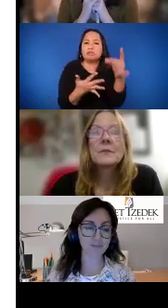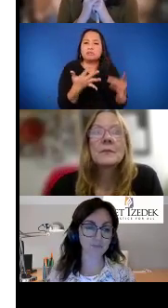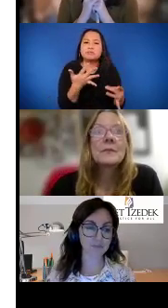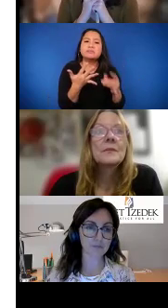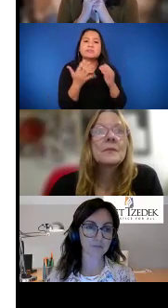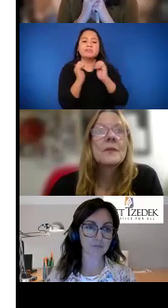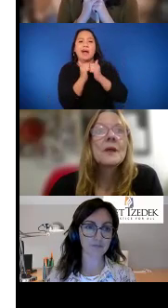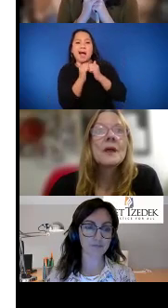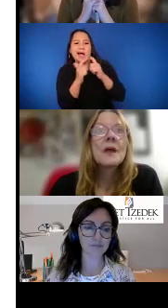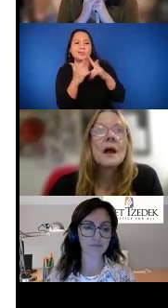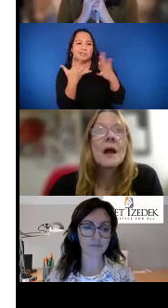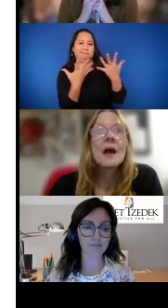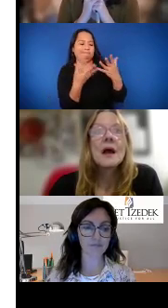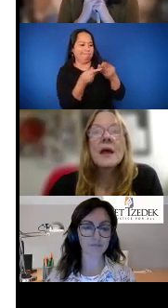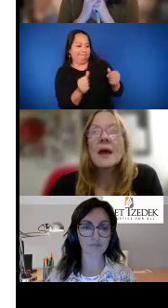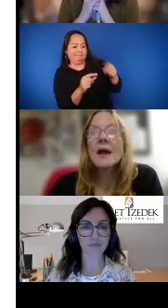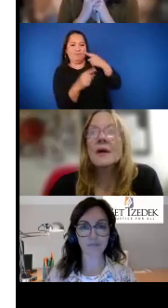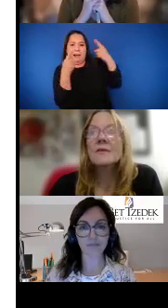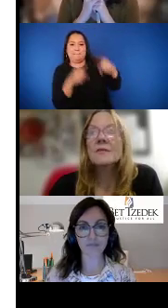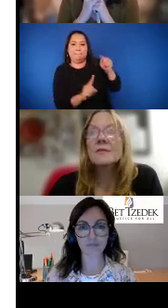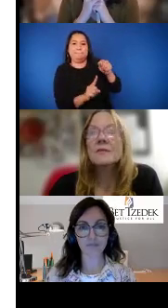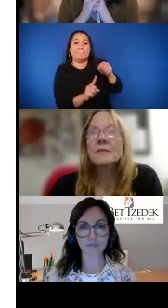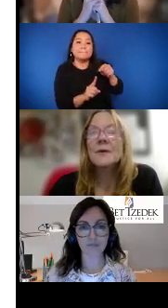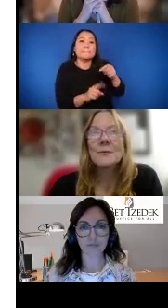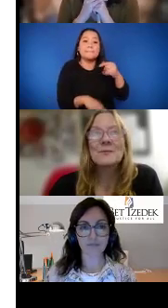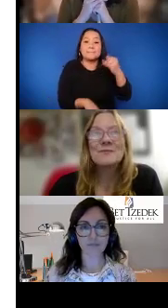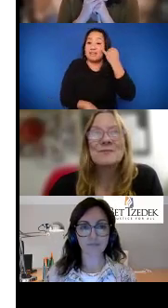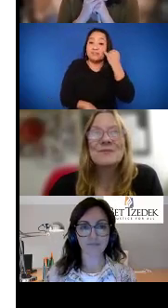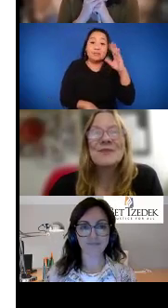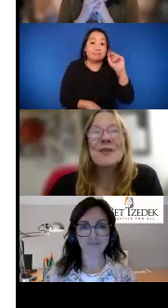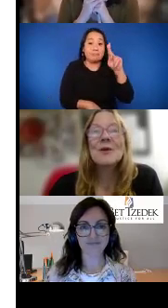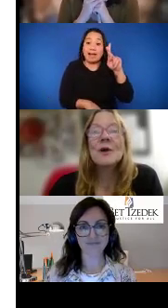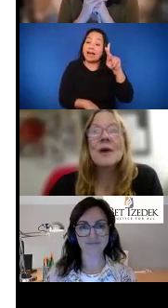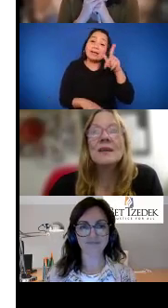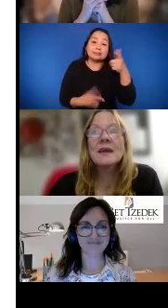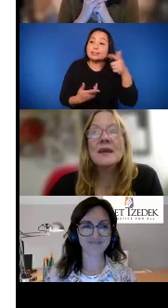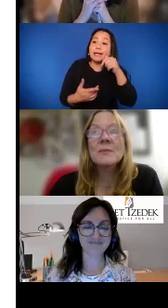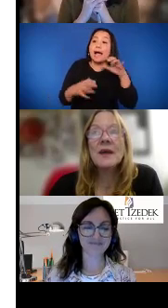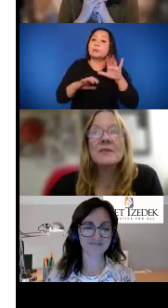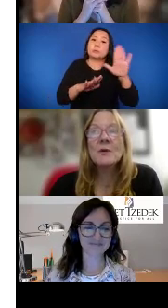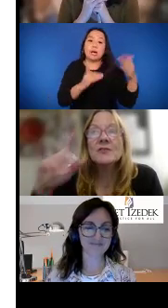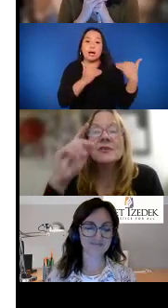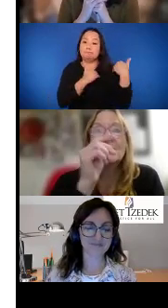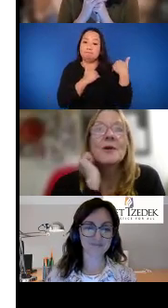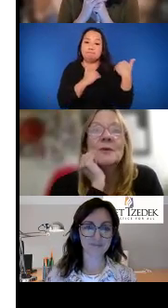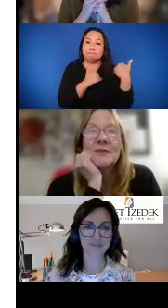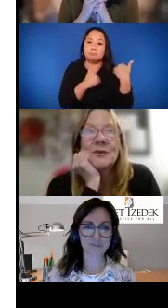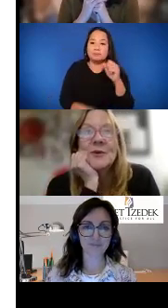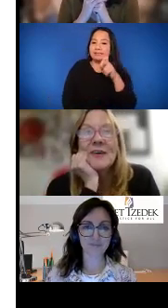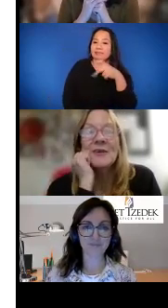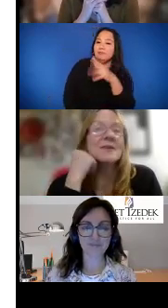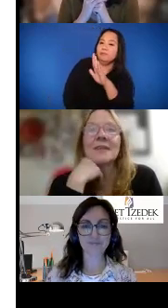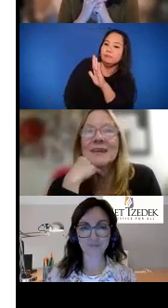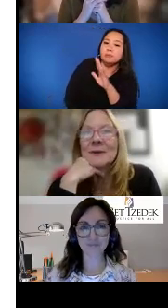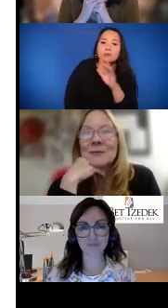Those are, oh, go ahead, Steph. No, go ahead, Dani, but I have a question in a moment. So